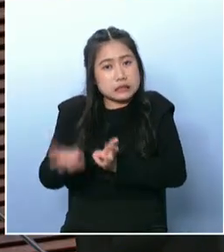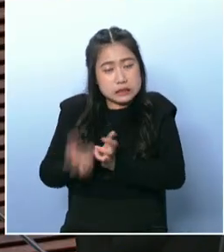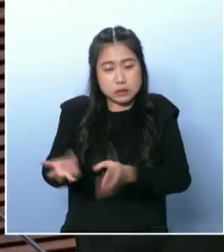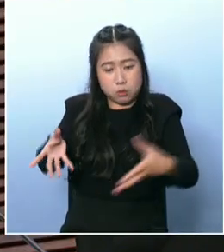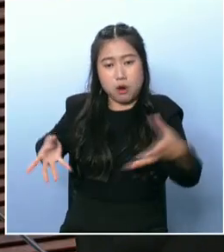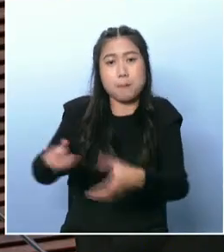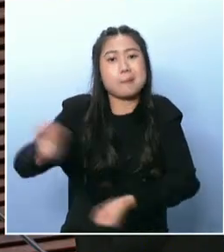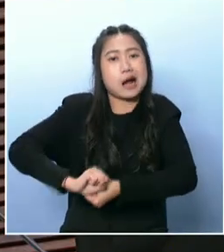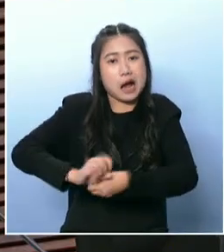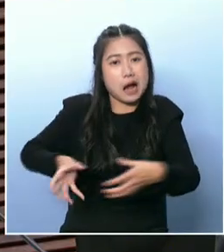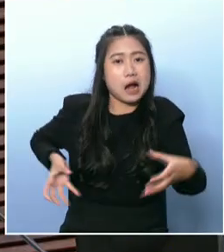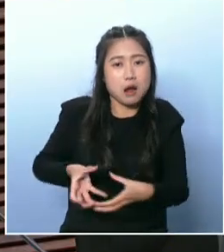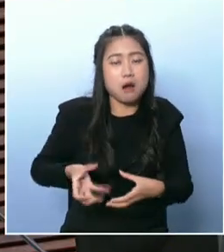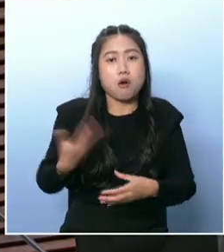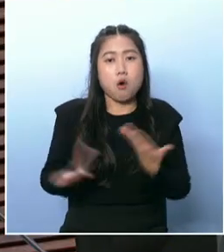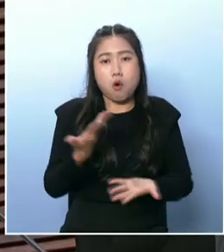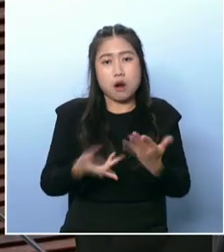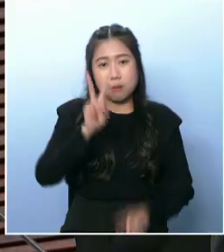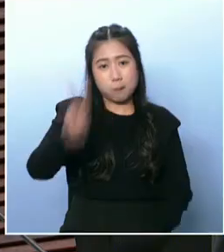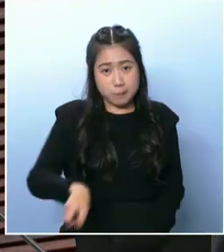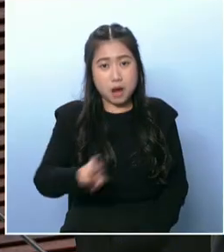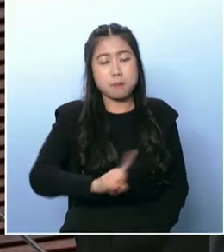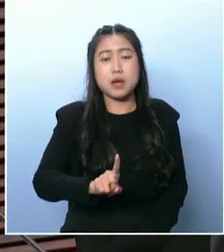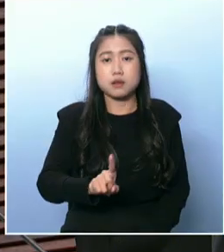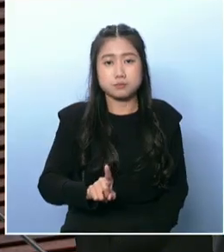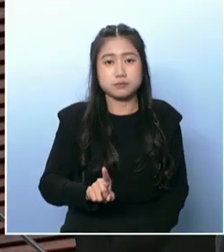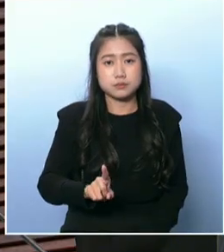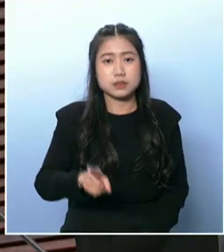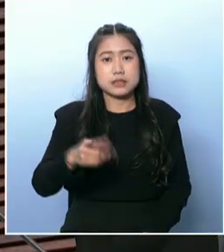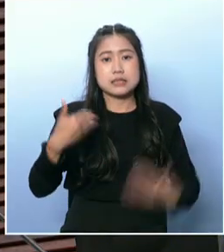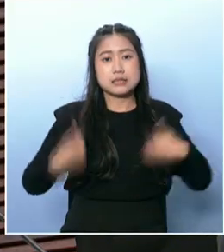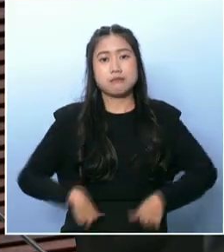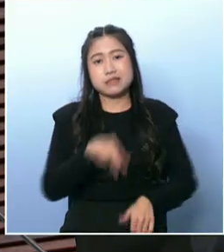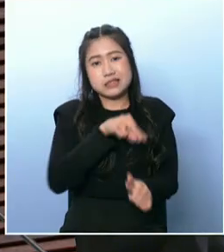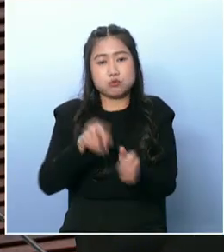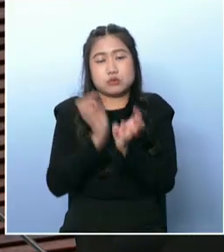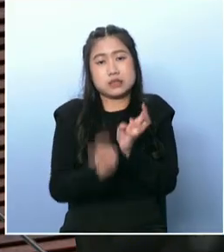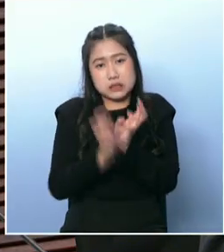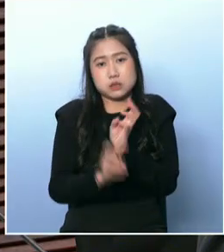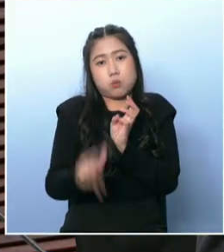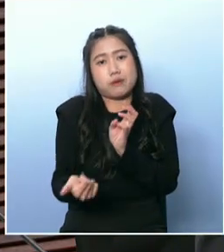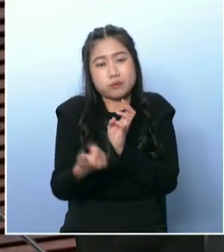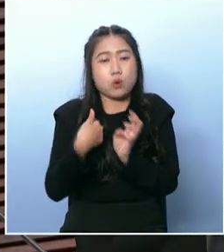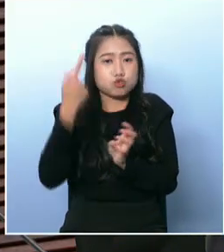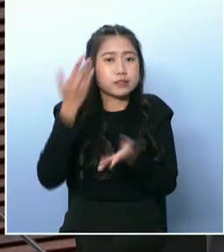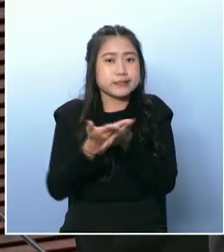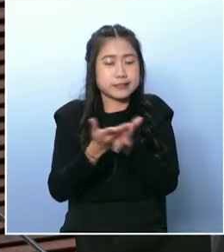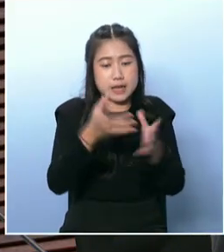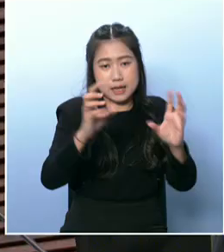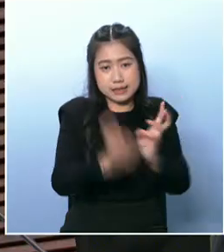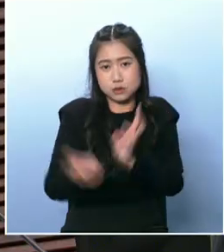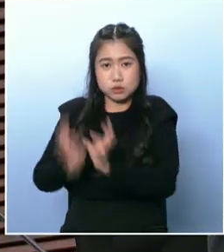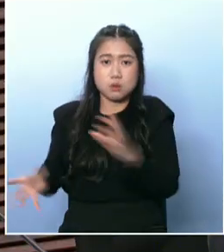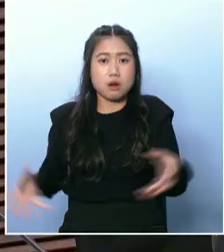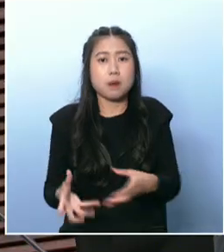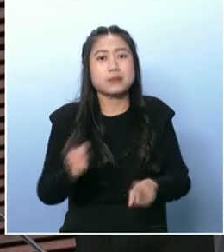they contain different data. If we can consolidate them, then we may be able to find out more information about the